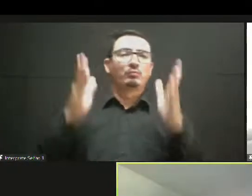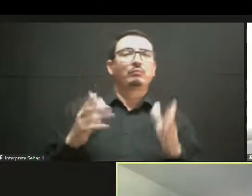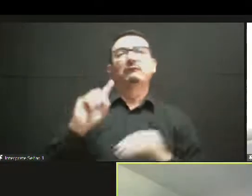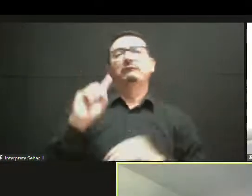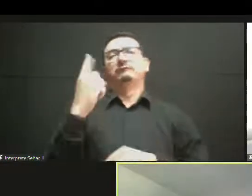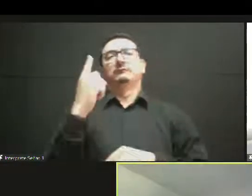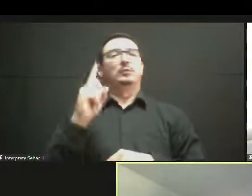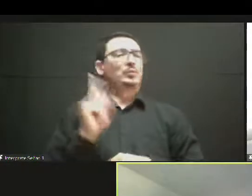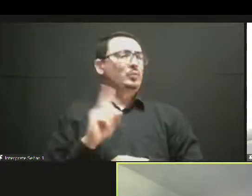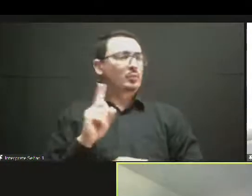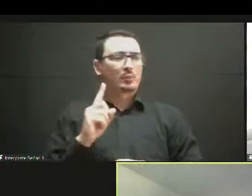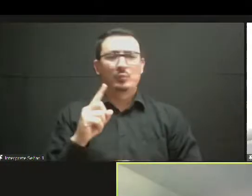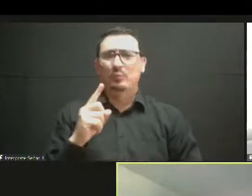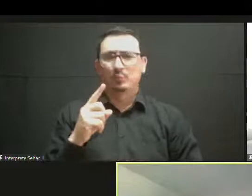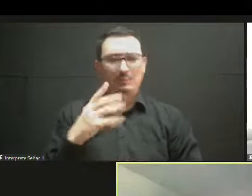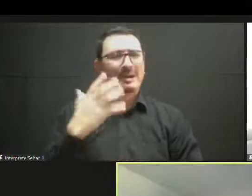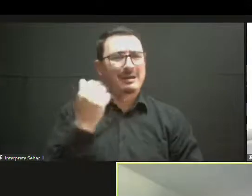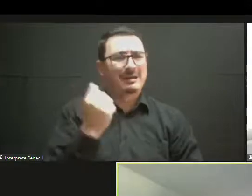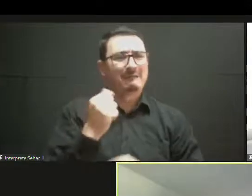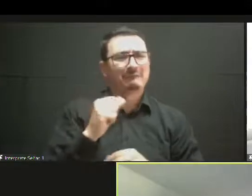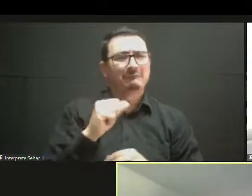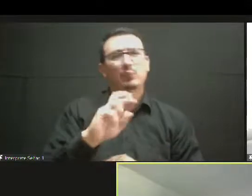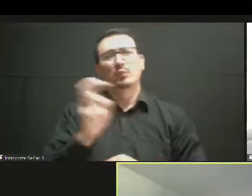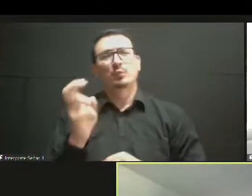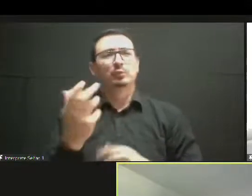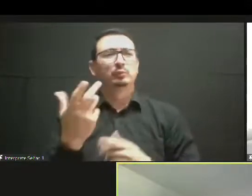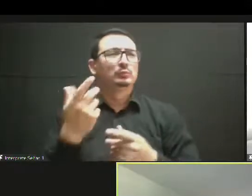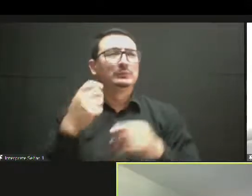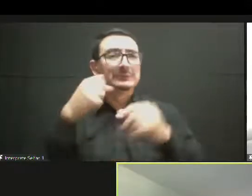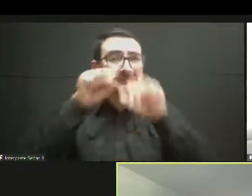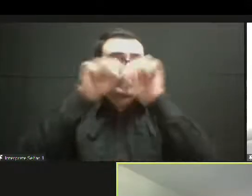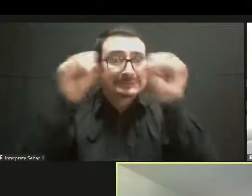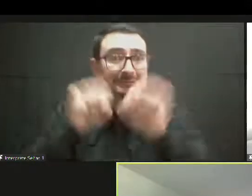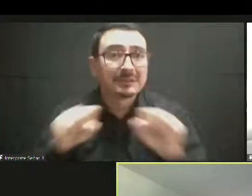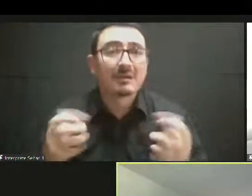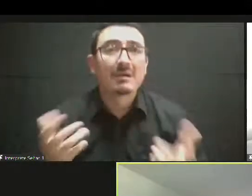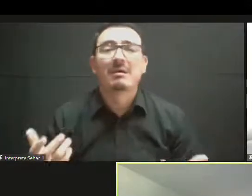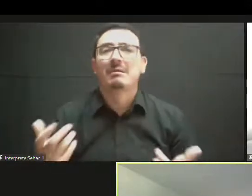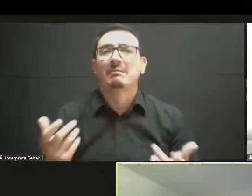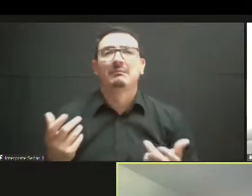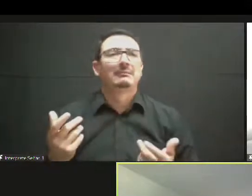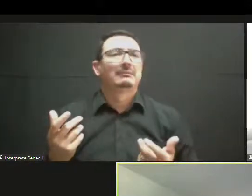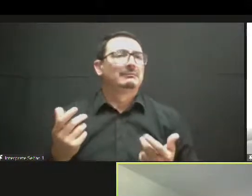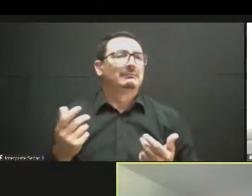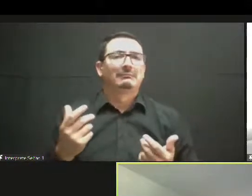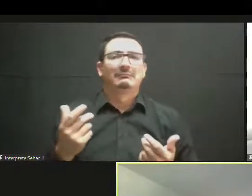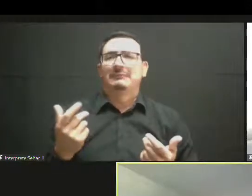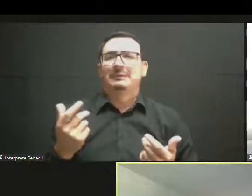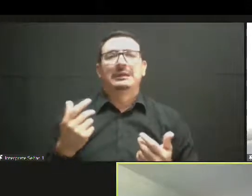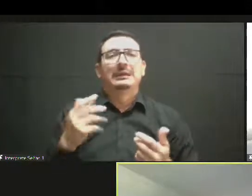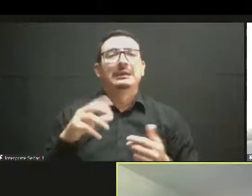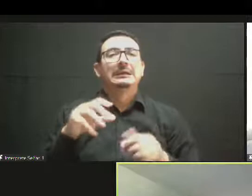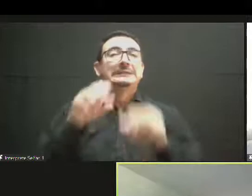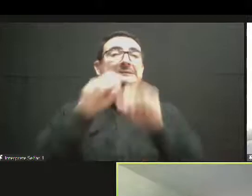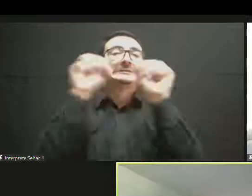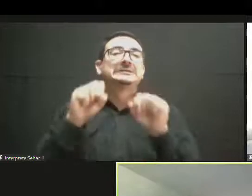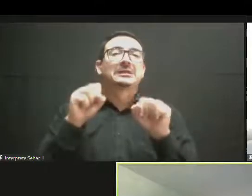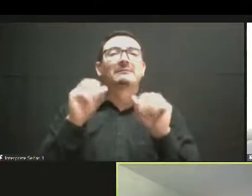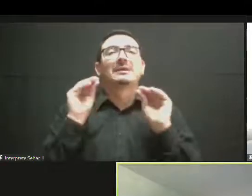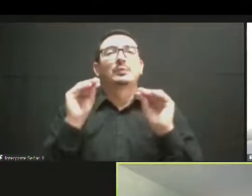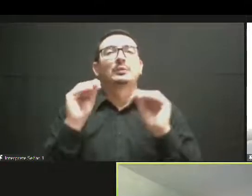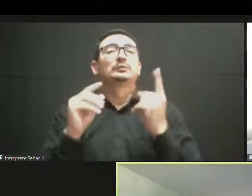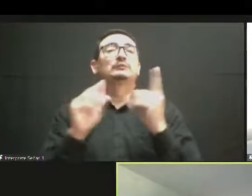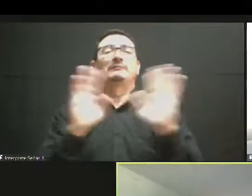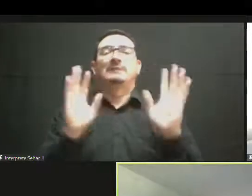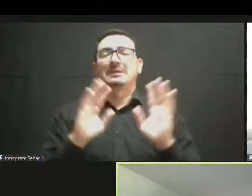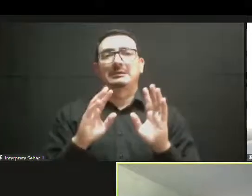educational system and knowledge transfer to lifelong learning type strategy, where we need to